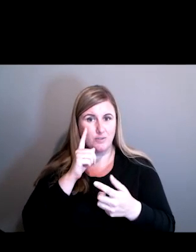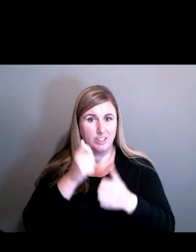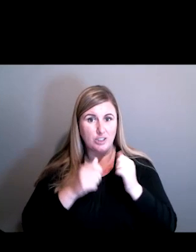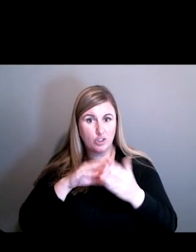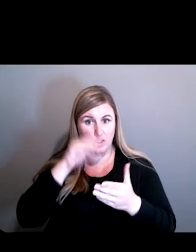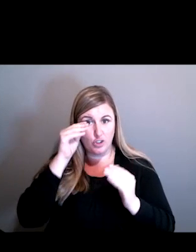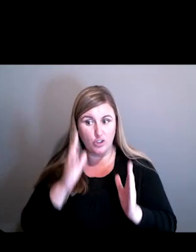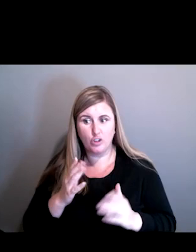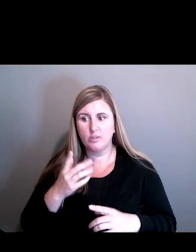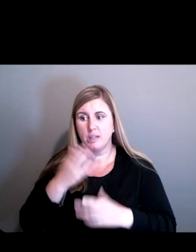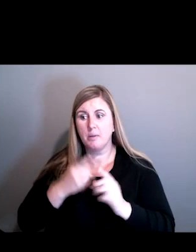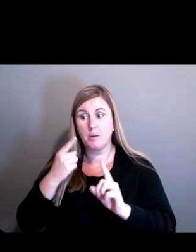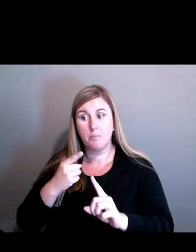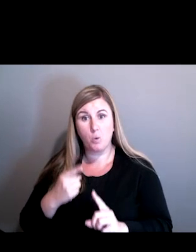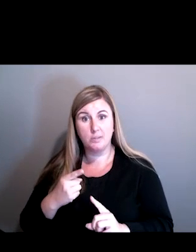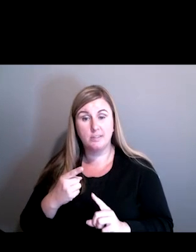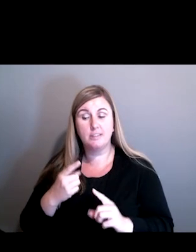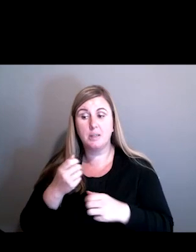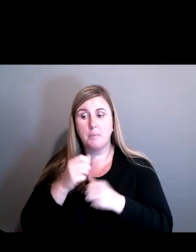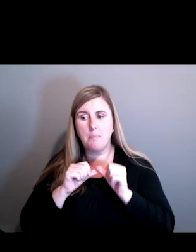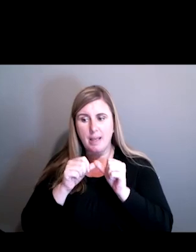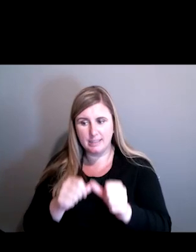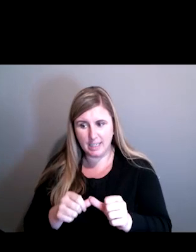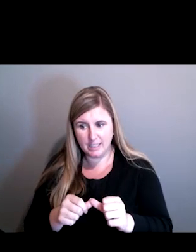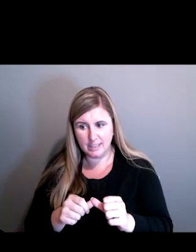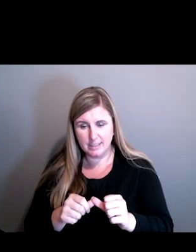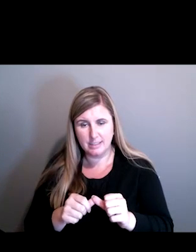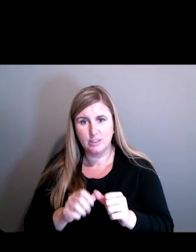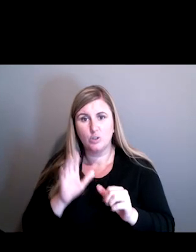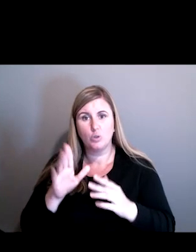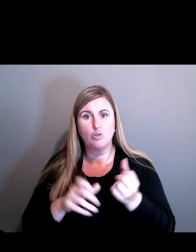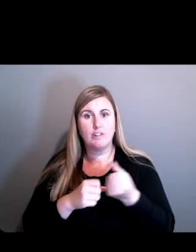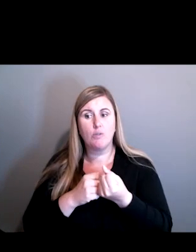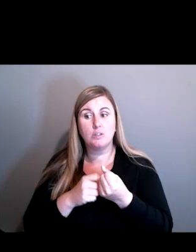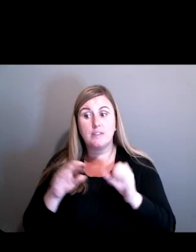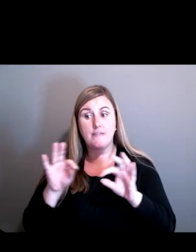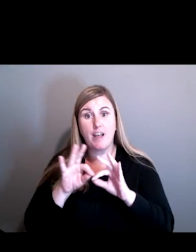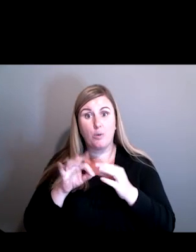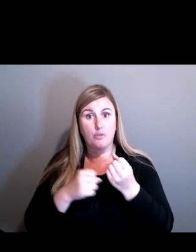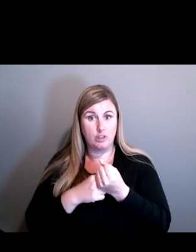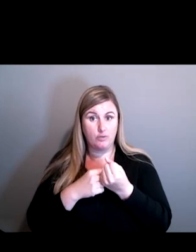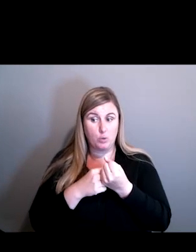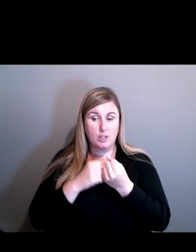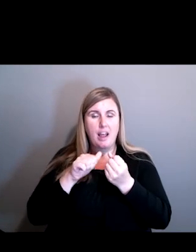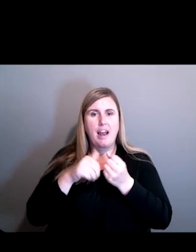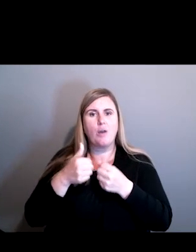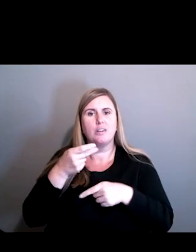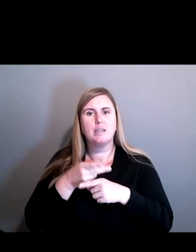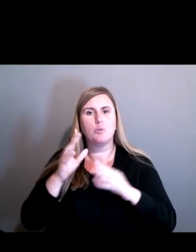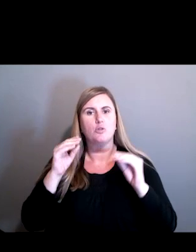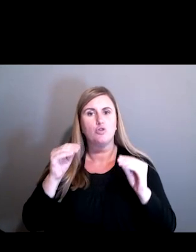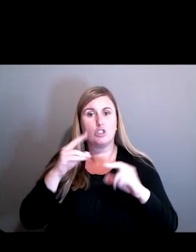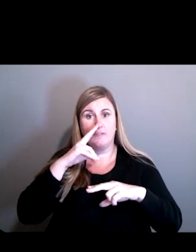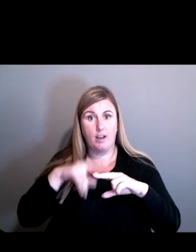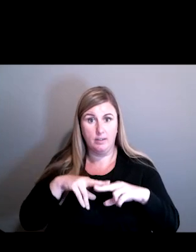some time, and so you individualize it for your learner. Some of the other things I want to point out and how to maintain your reinforcers,